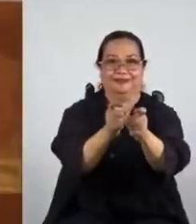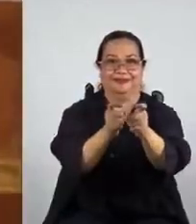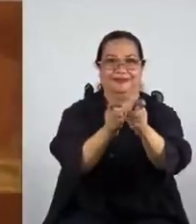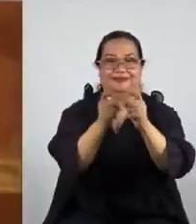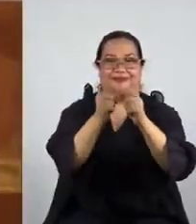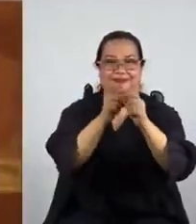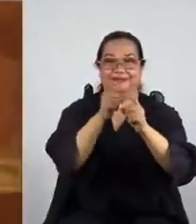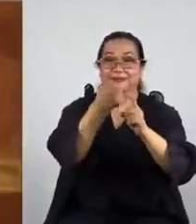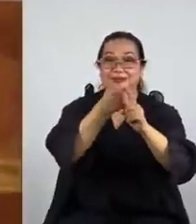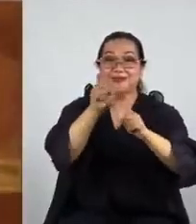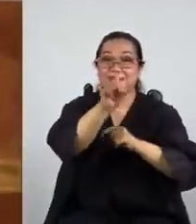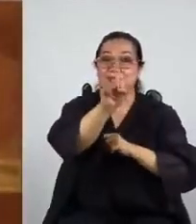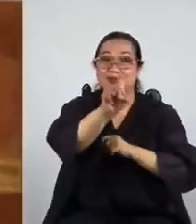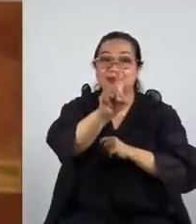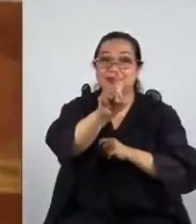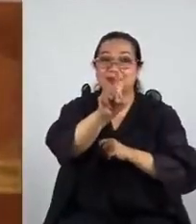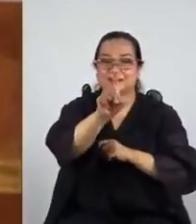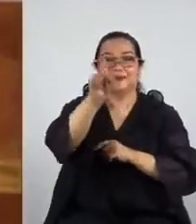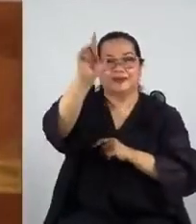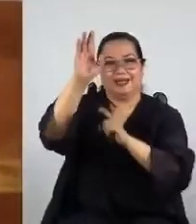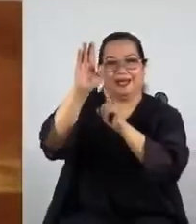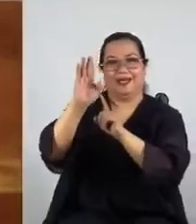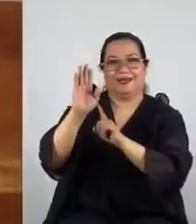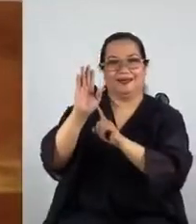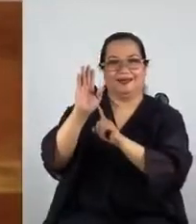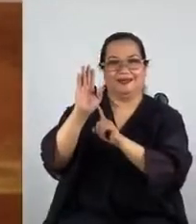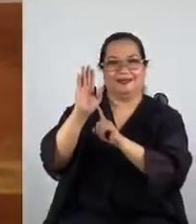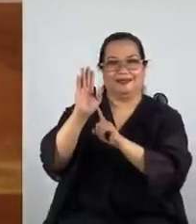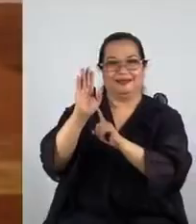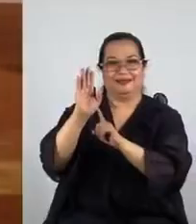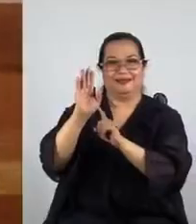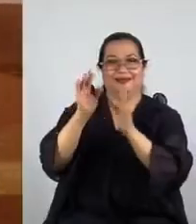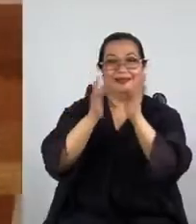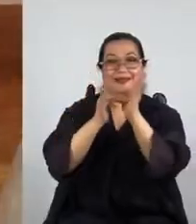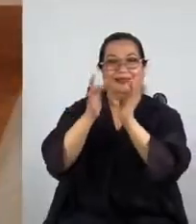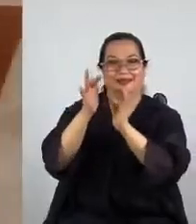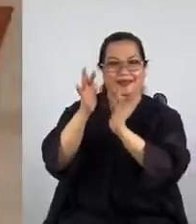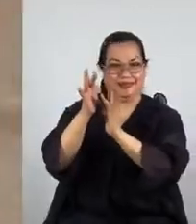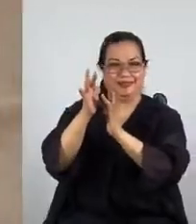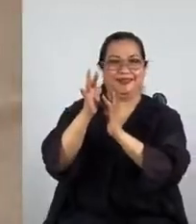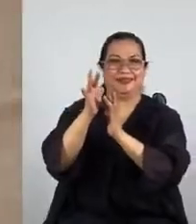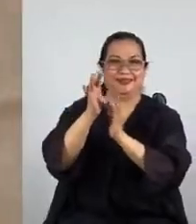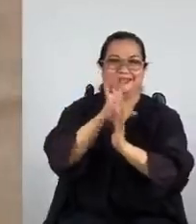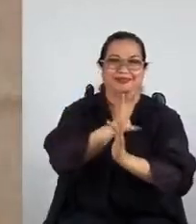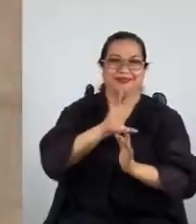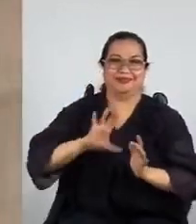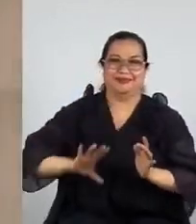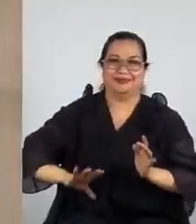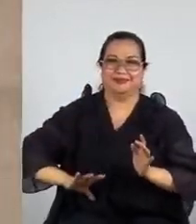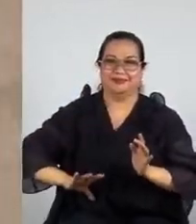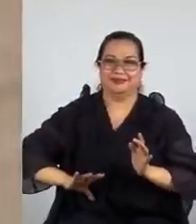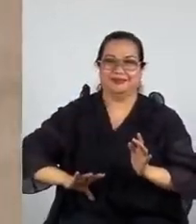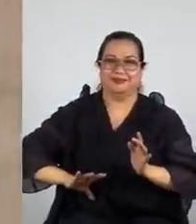The source is God through Jesus. He